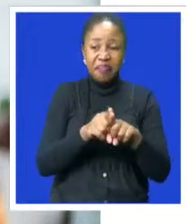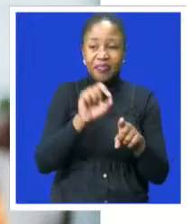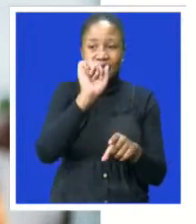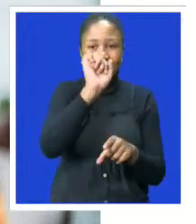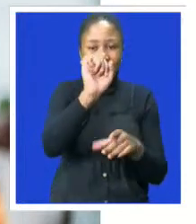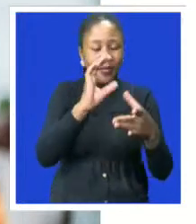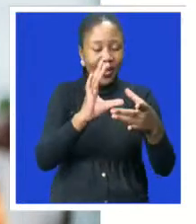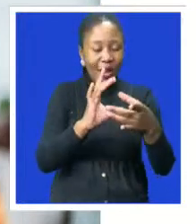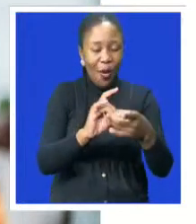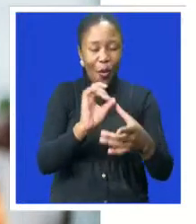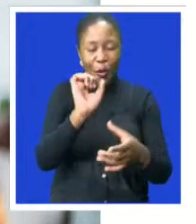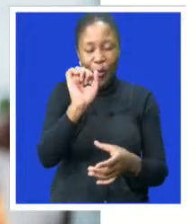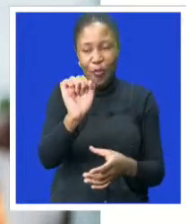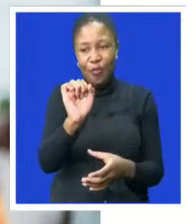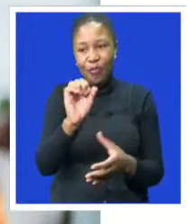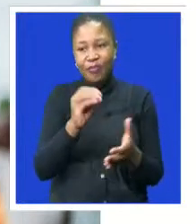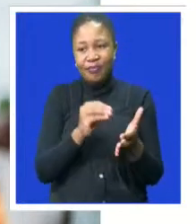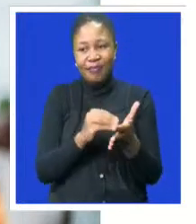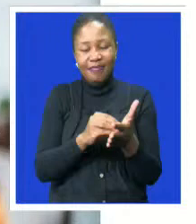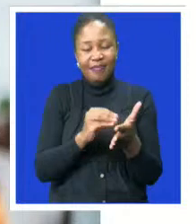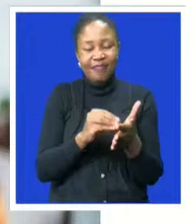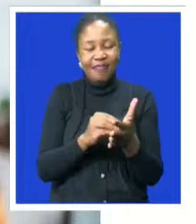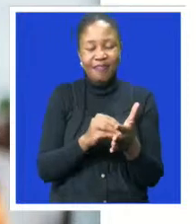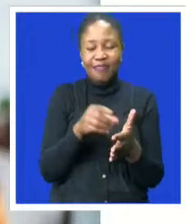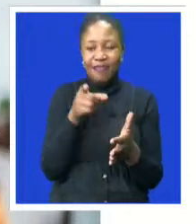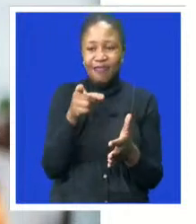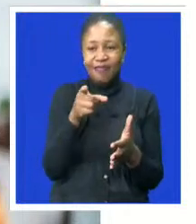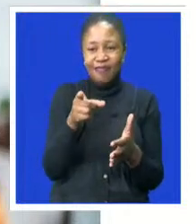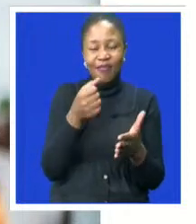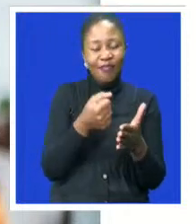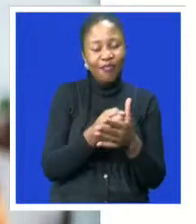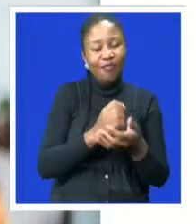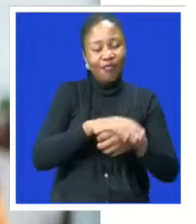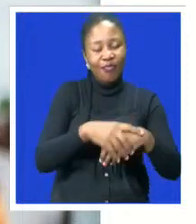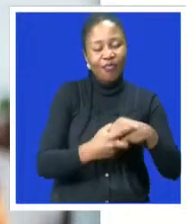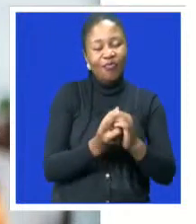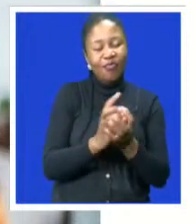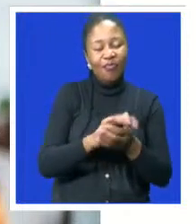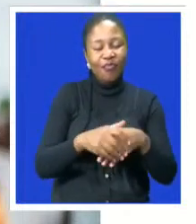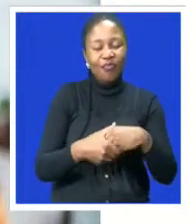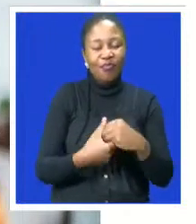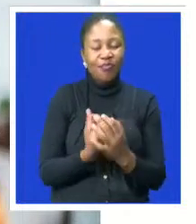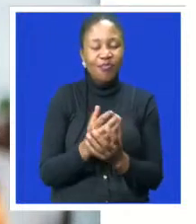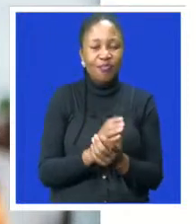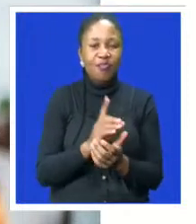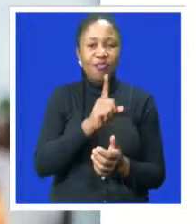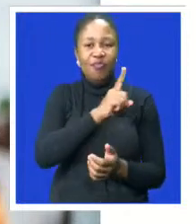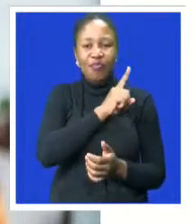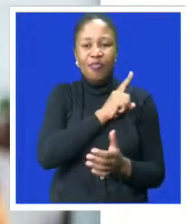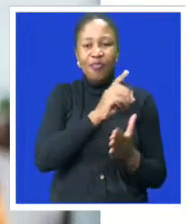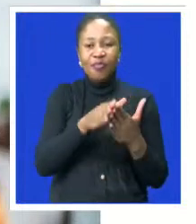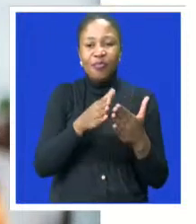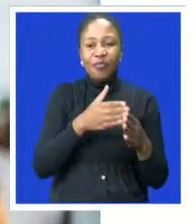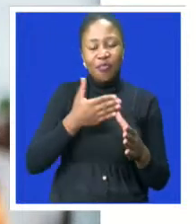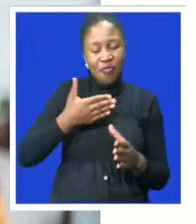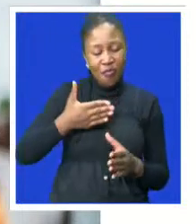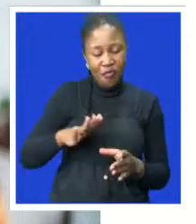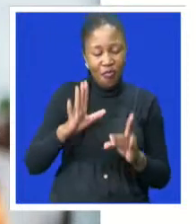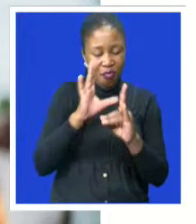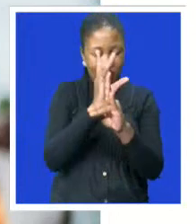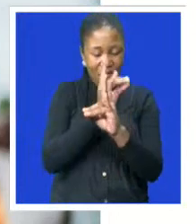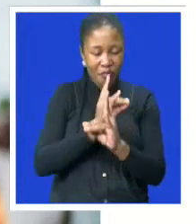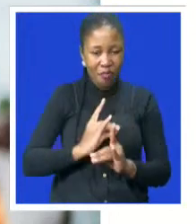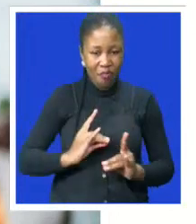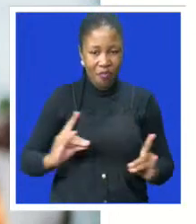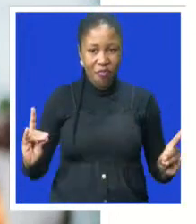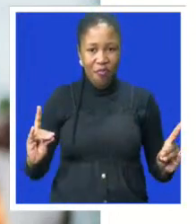are always washing your hands to make sure that you are healthy and you are safe. So God, the